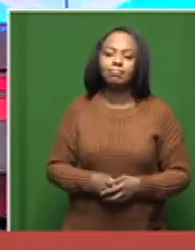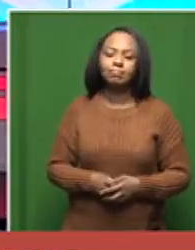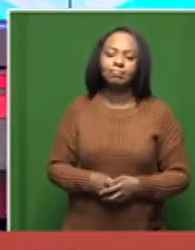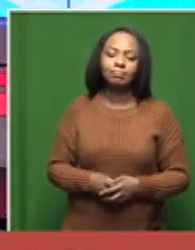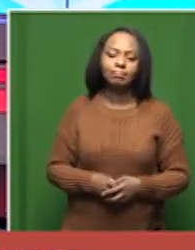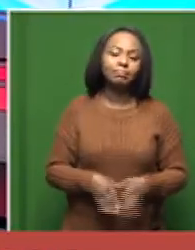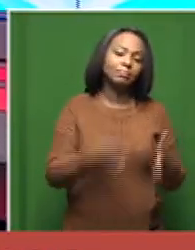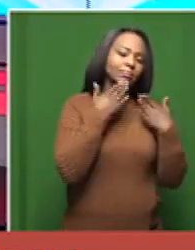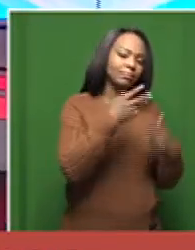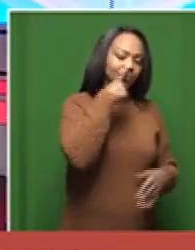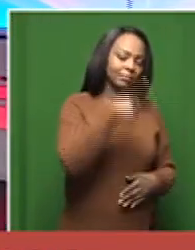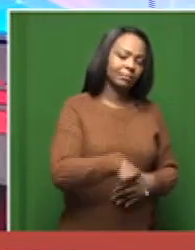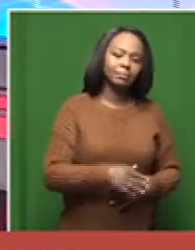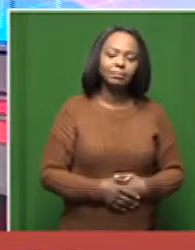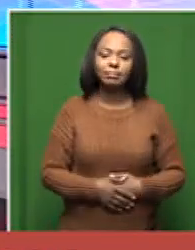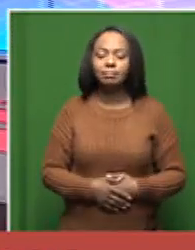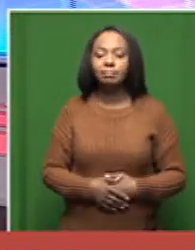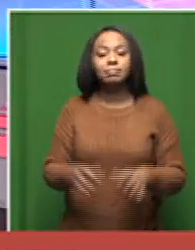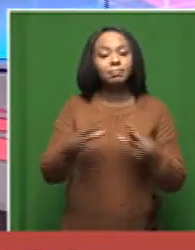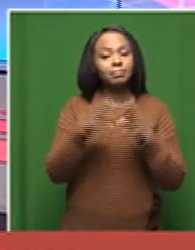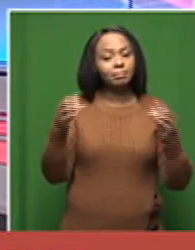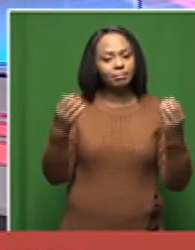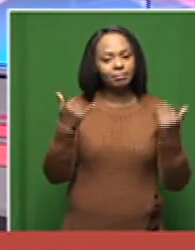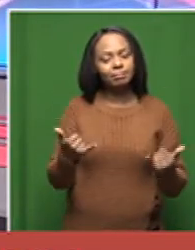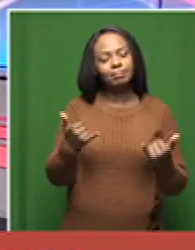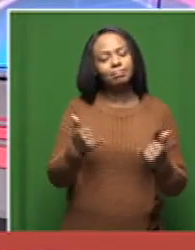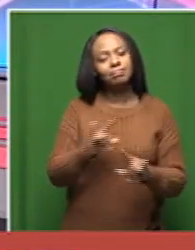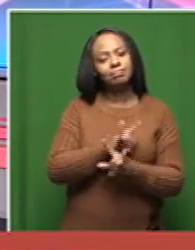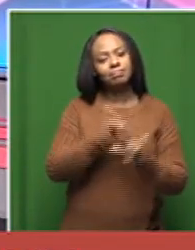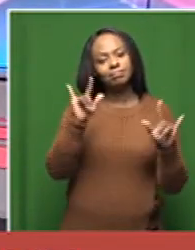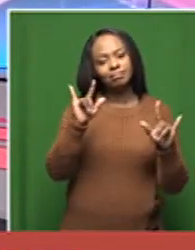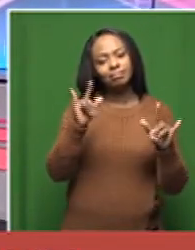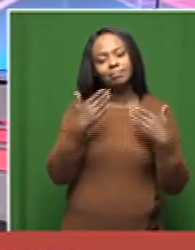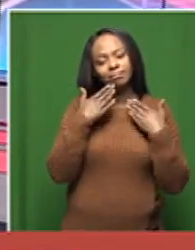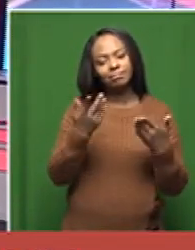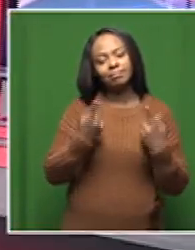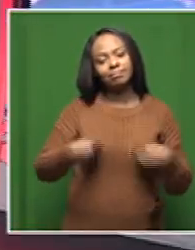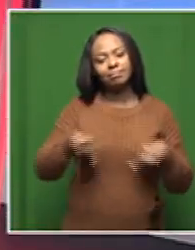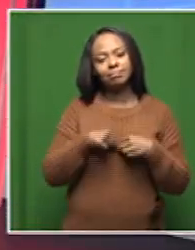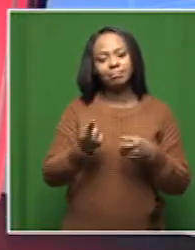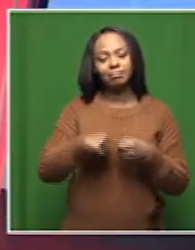Thank you, Peter. Bye-bye. All right. And that's where we say goodbye. Thanks very much indeed for joining us. We'll see you